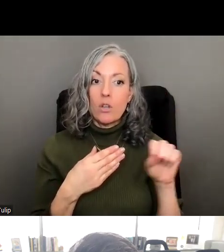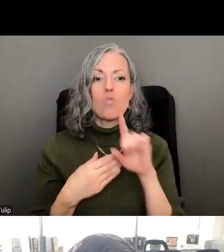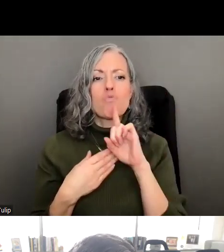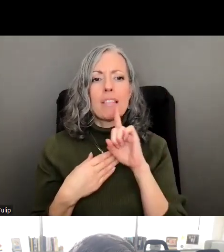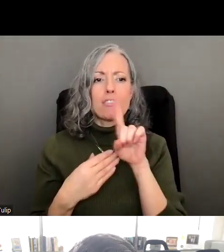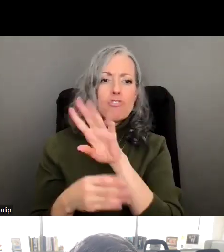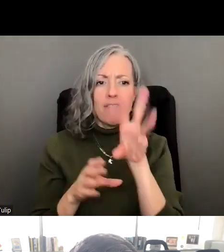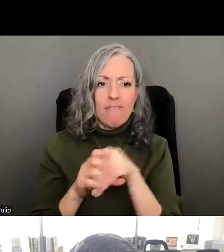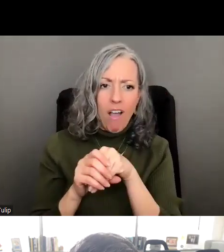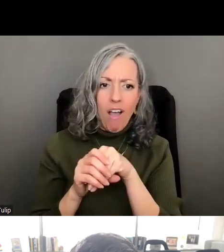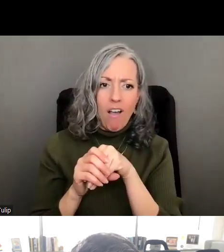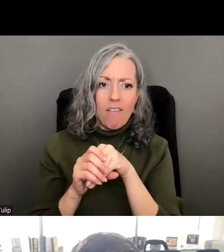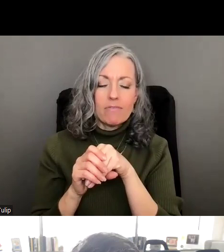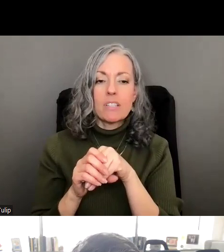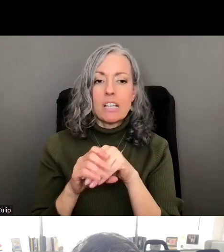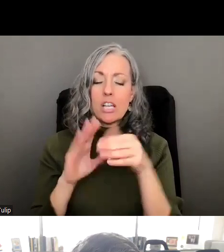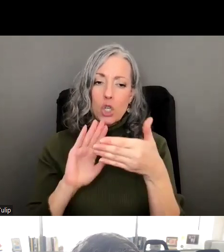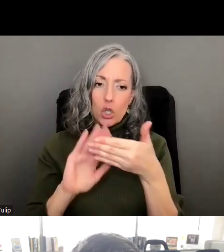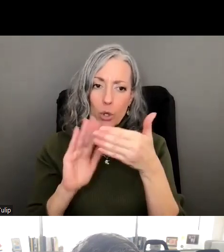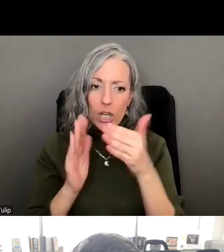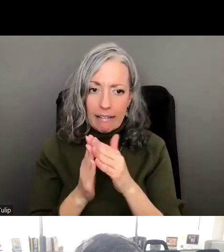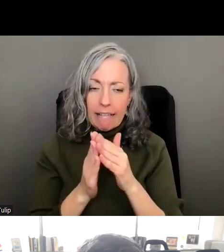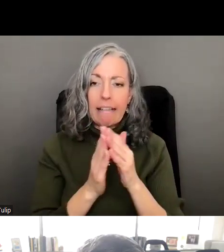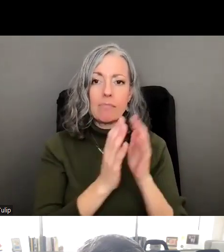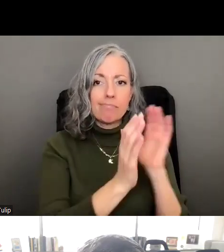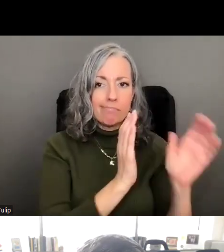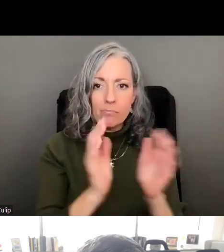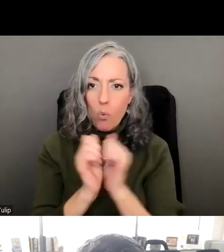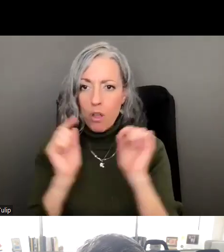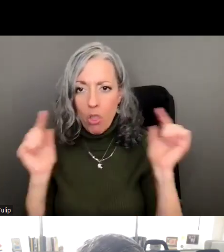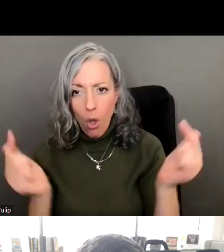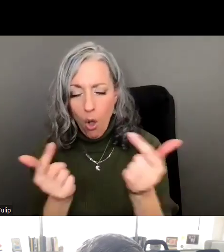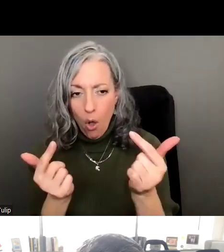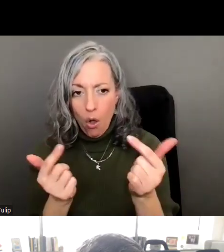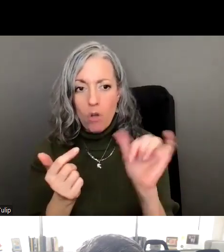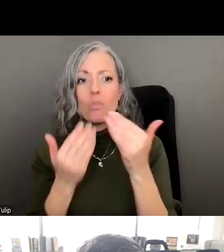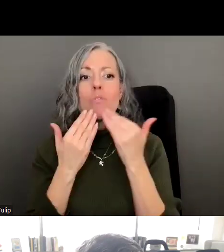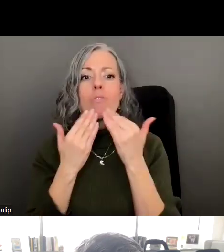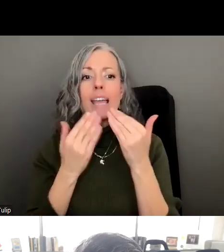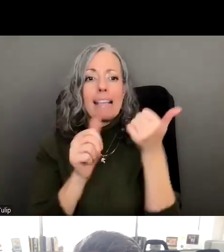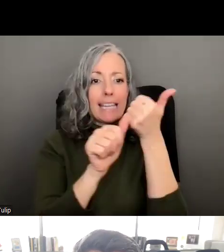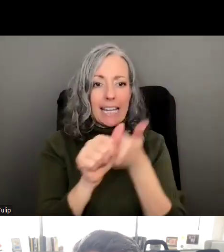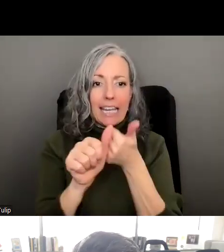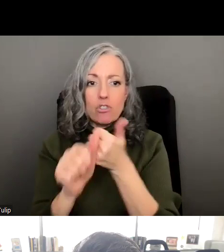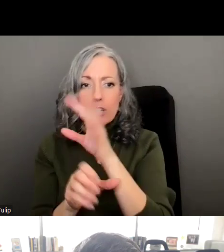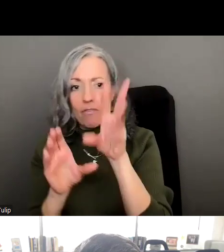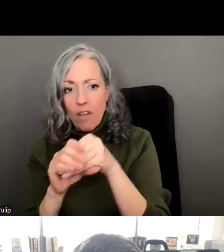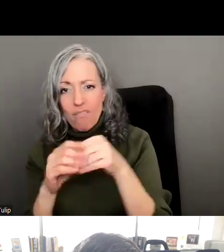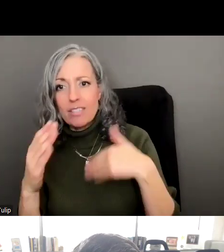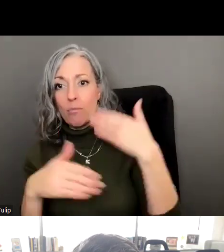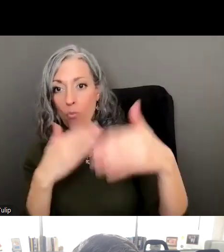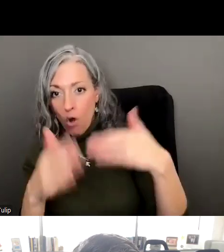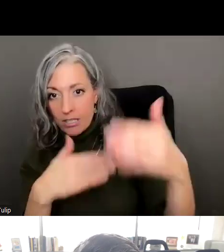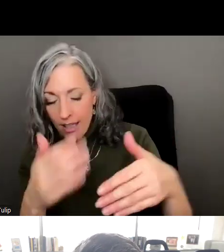getting deep into the community and engaging with each of you. I also want to thank all of the individuals who were part of this process